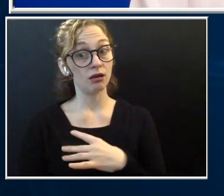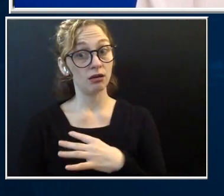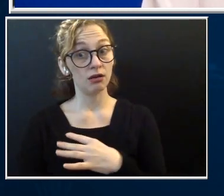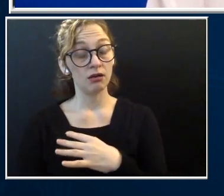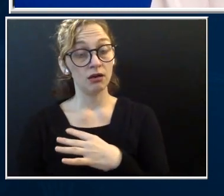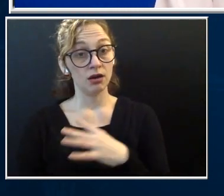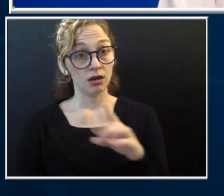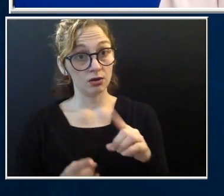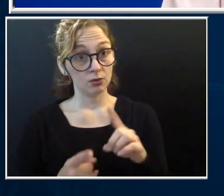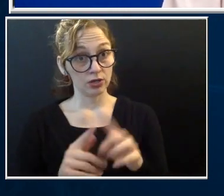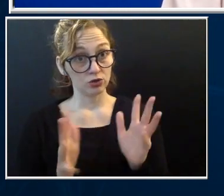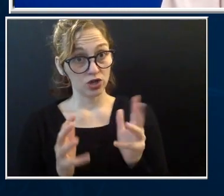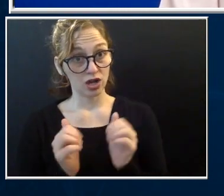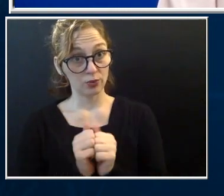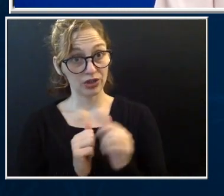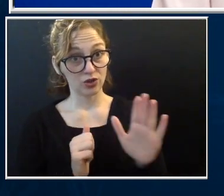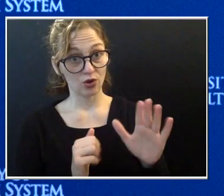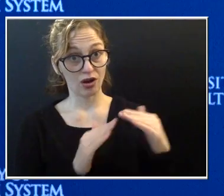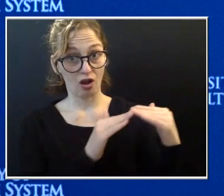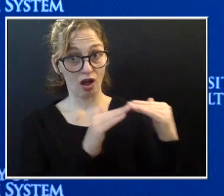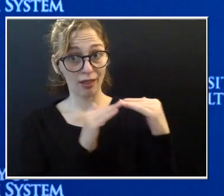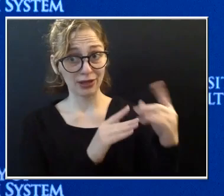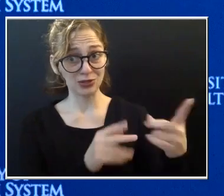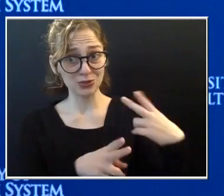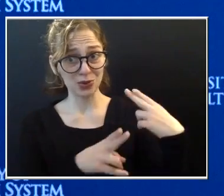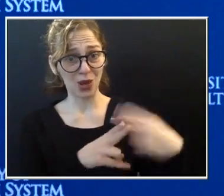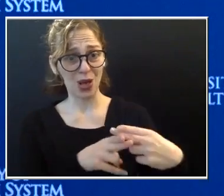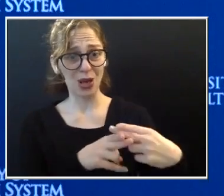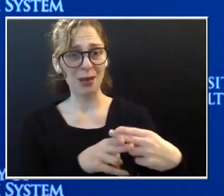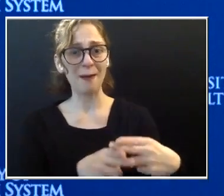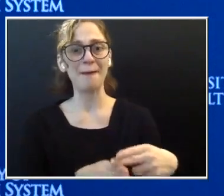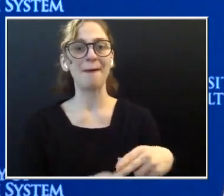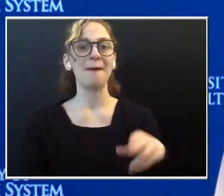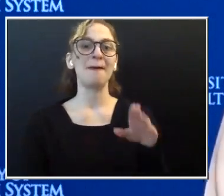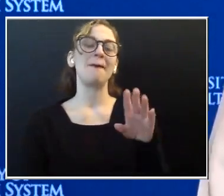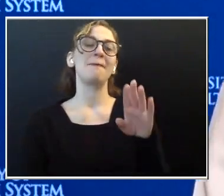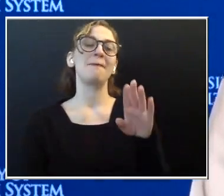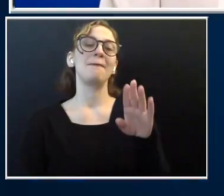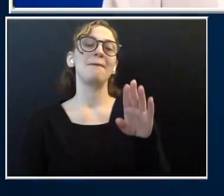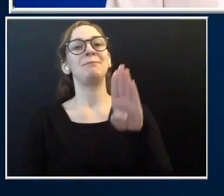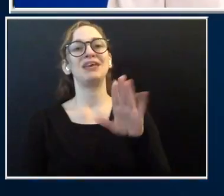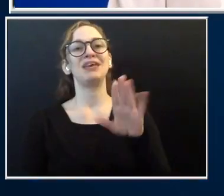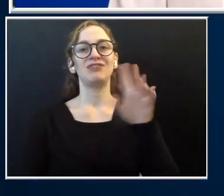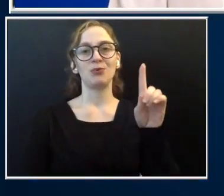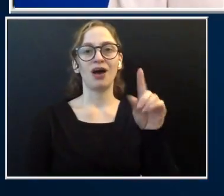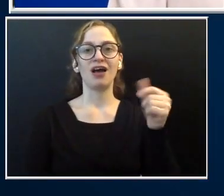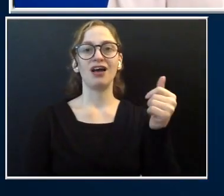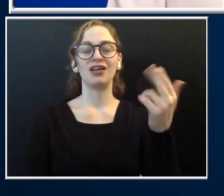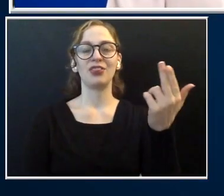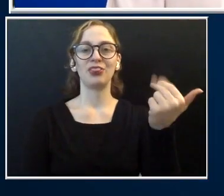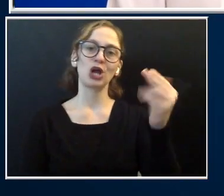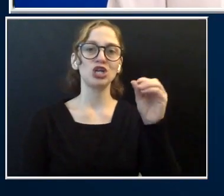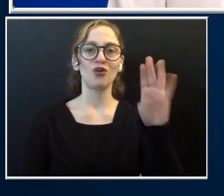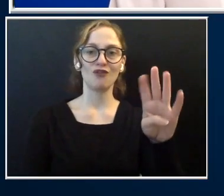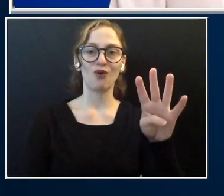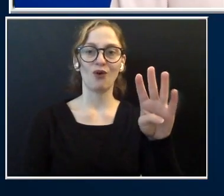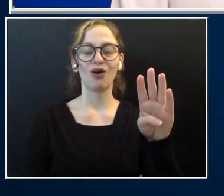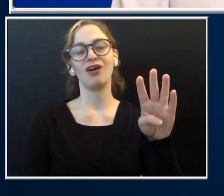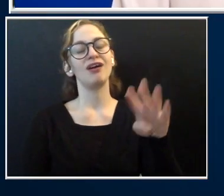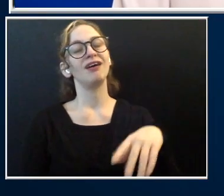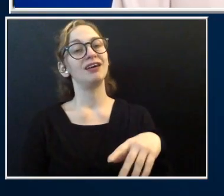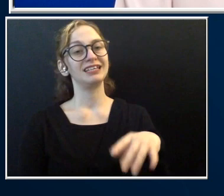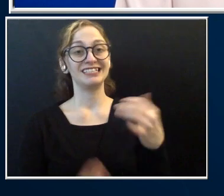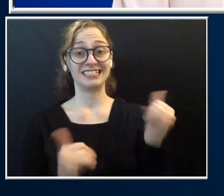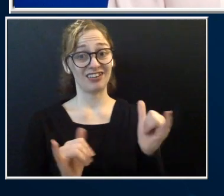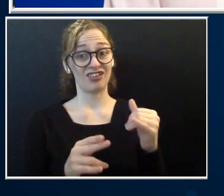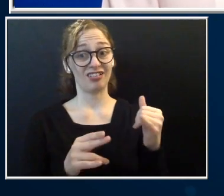shorter now? We say B51 1304, but it's still not very snappy. If you just say B51, it sounds, oh, that's kind of cool. Break out